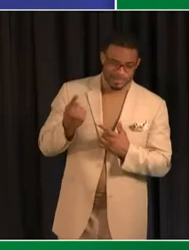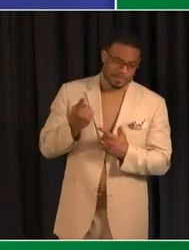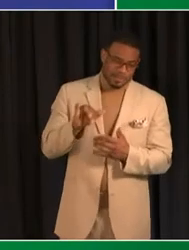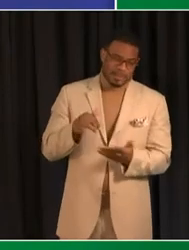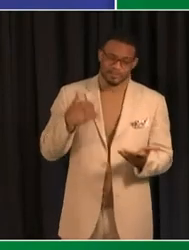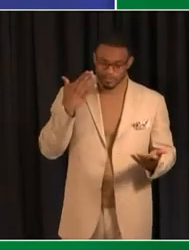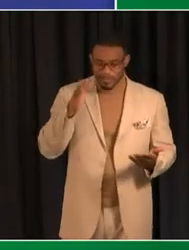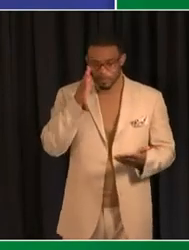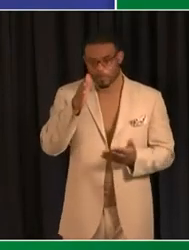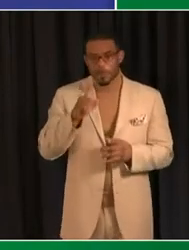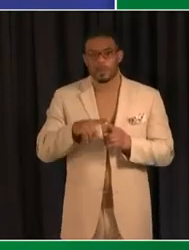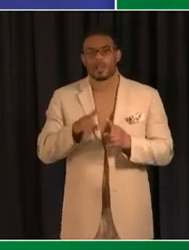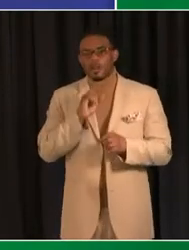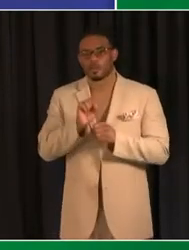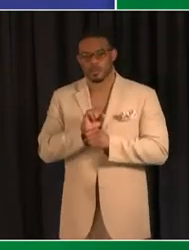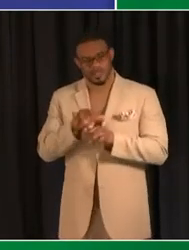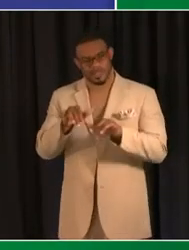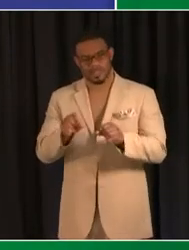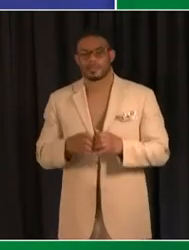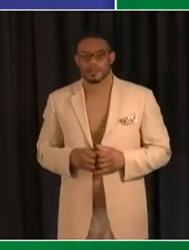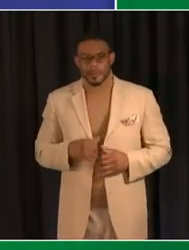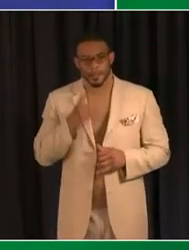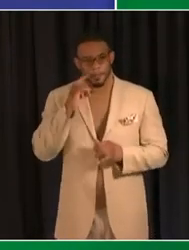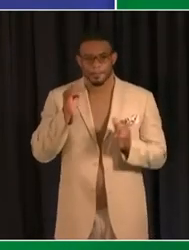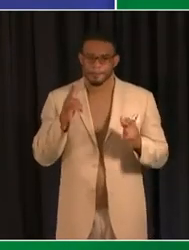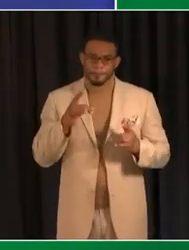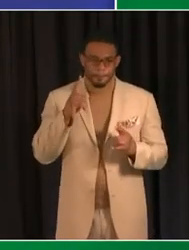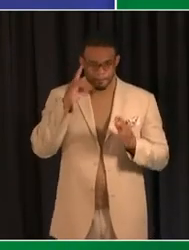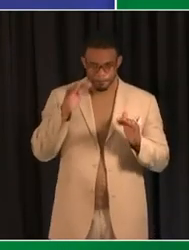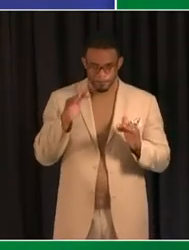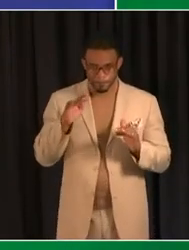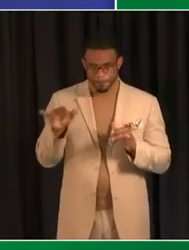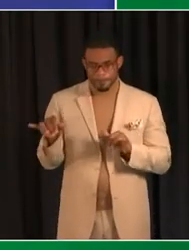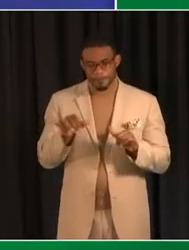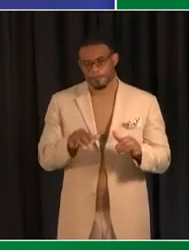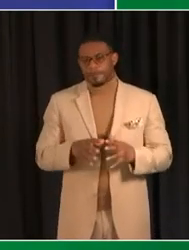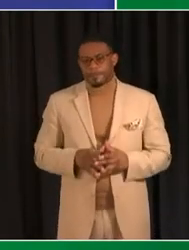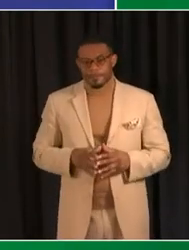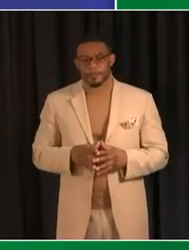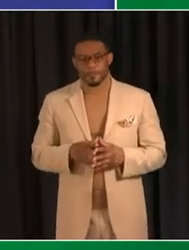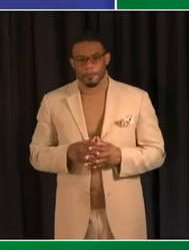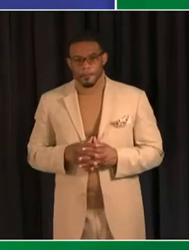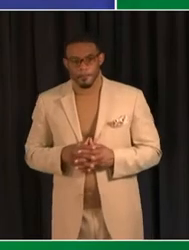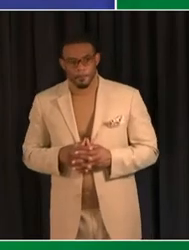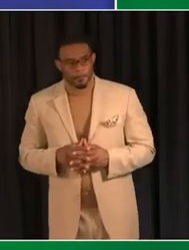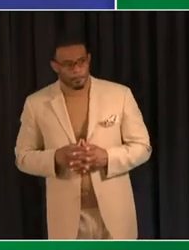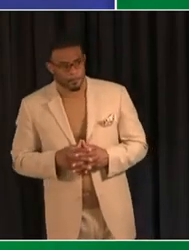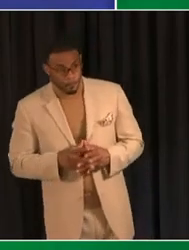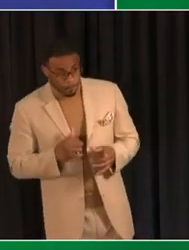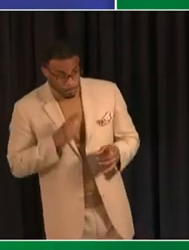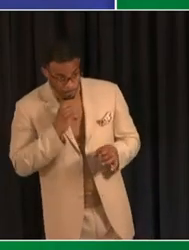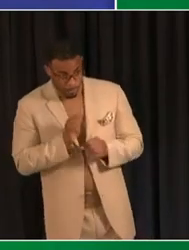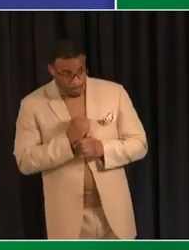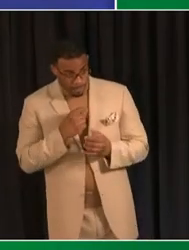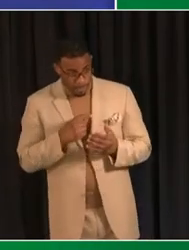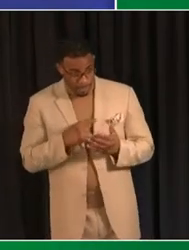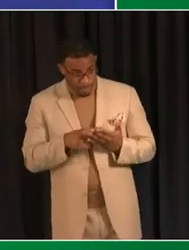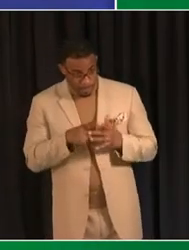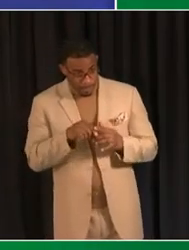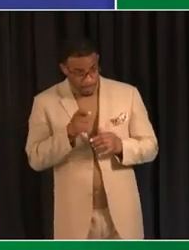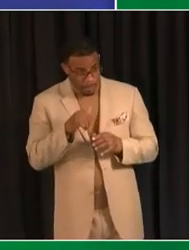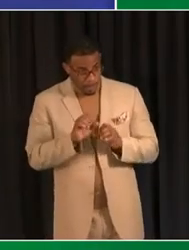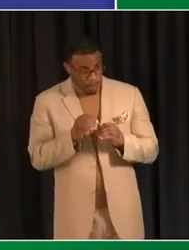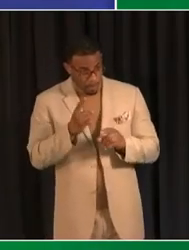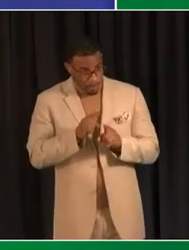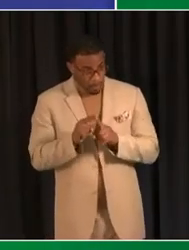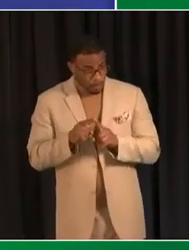Thursday or something like that in the future. But certainly, yes, and I think we're all expecting the same thing. And we've actually been debating that a little